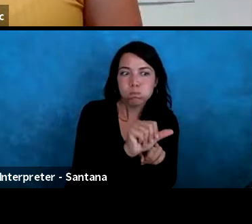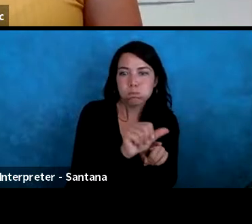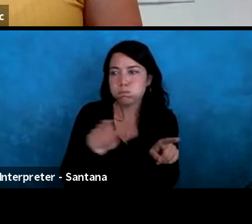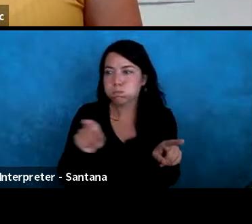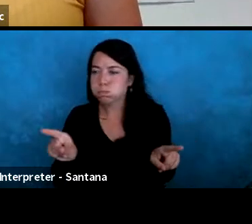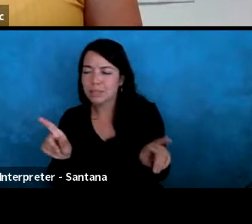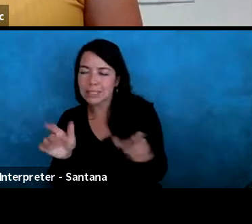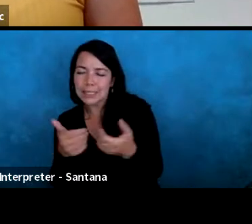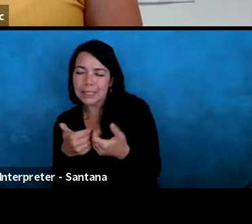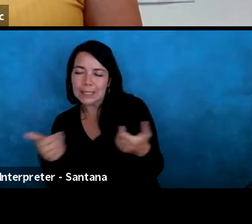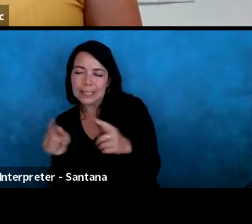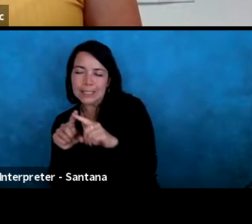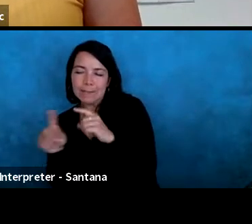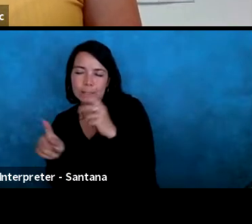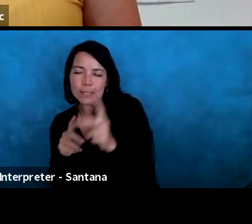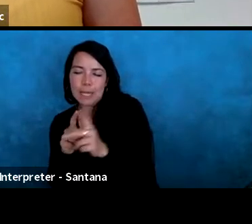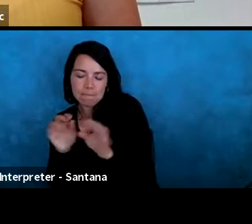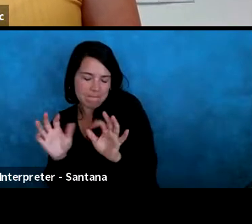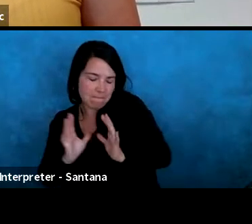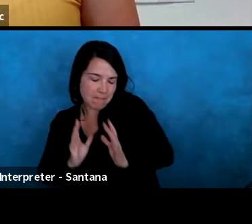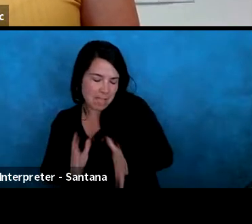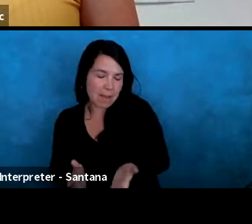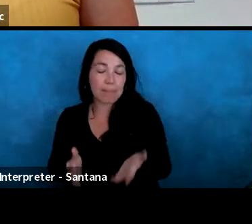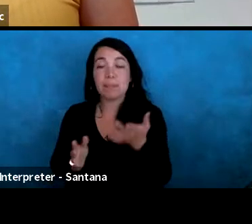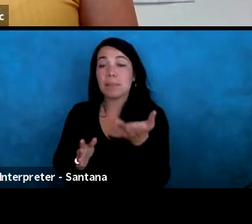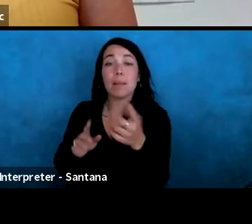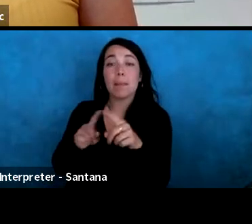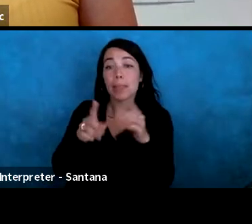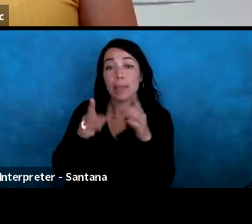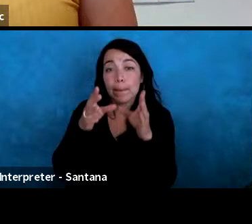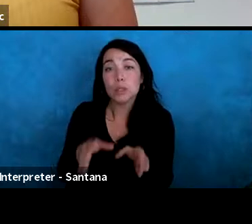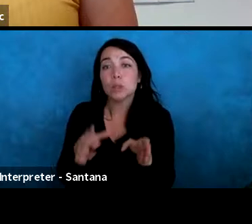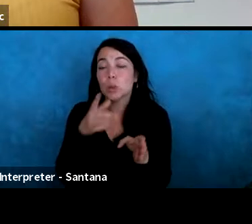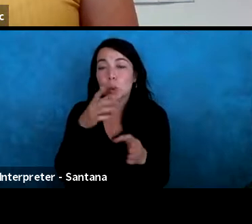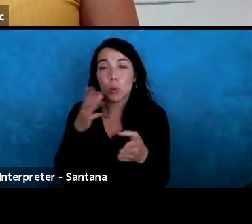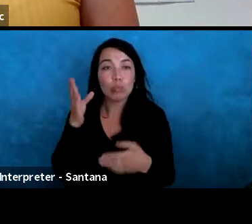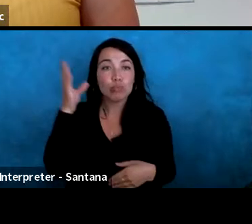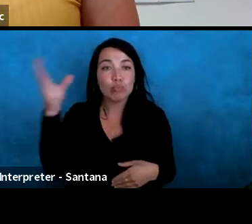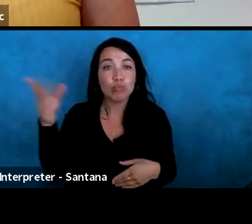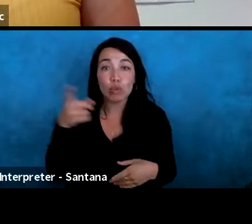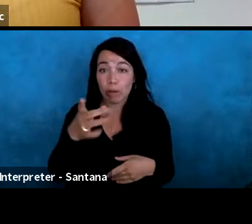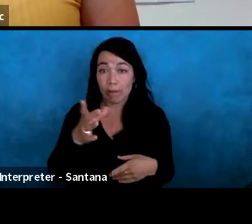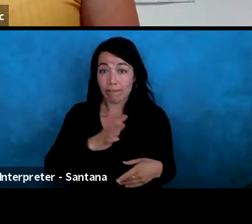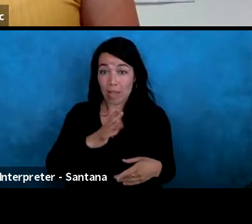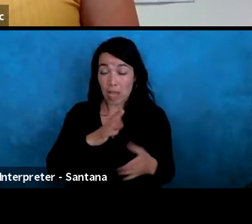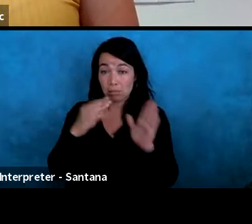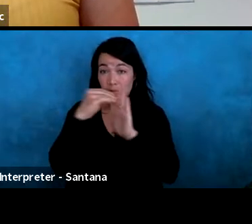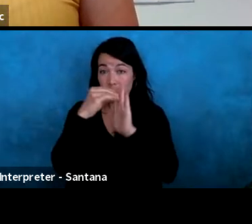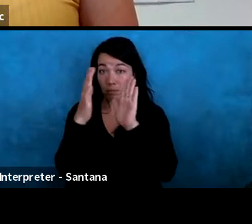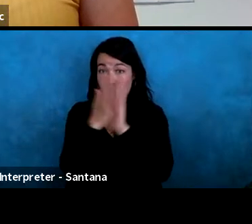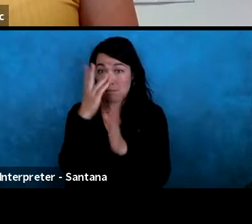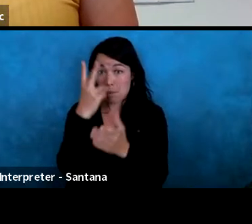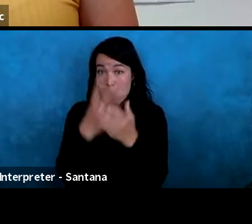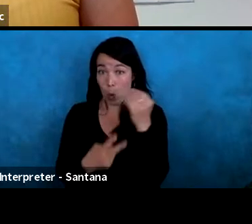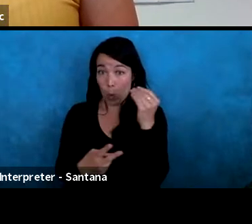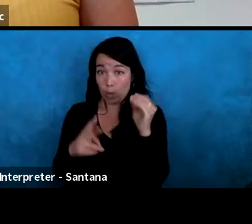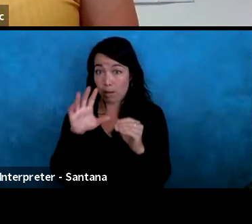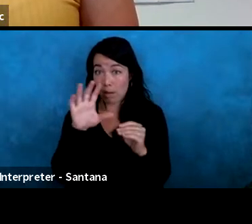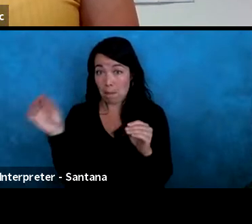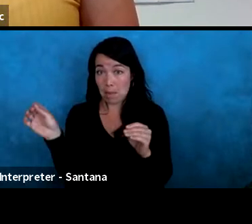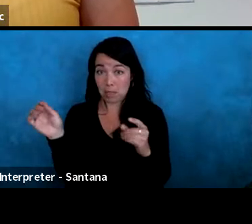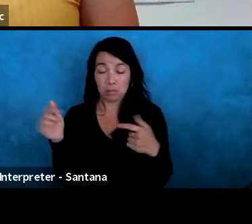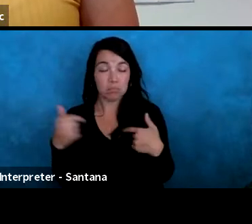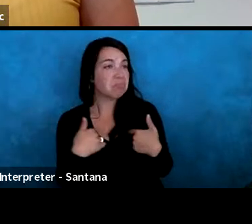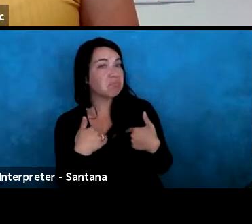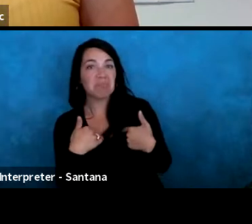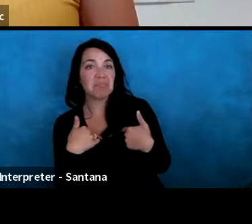with that. Now, the maker of the motion, are you okay with making both companies available to the city? I don't have an issue with it,